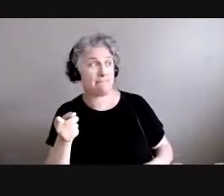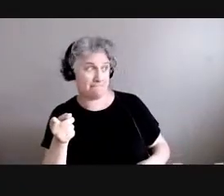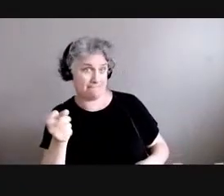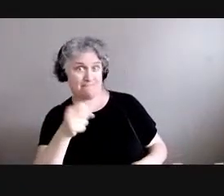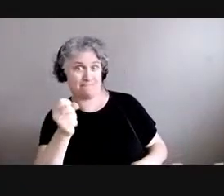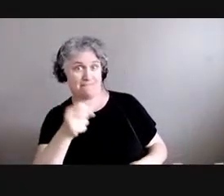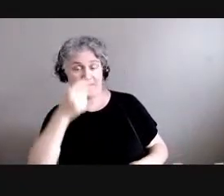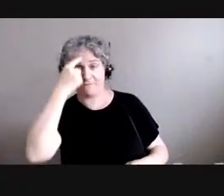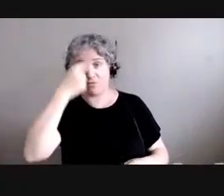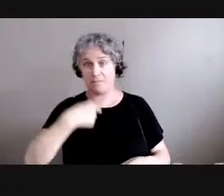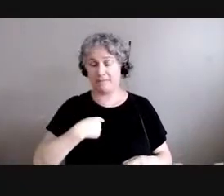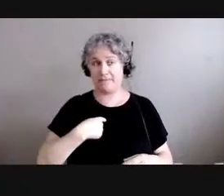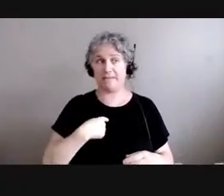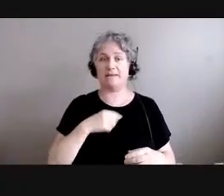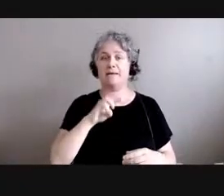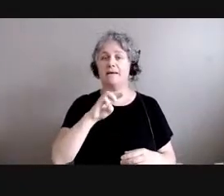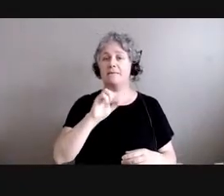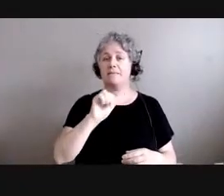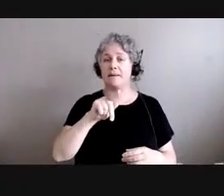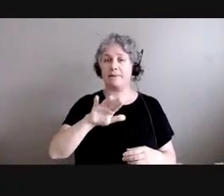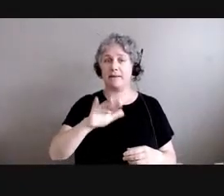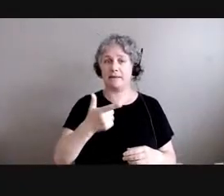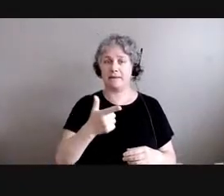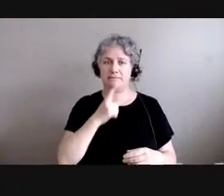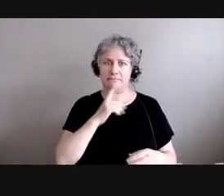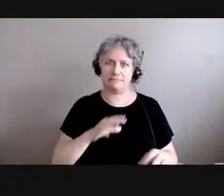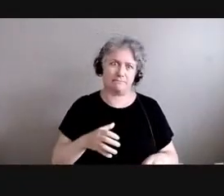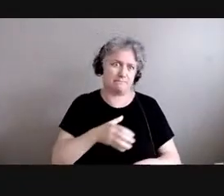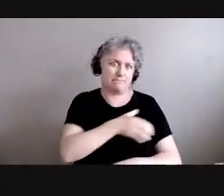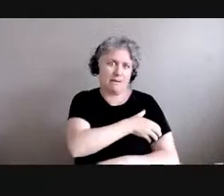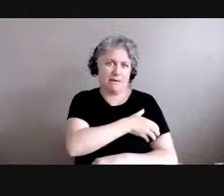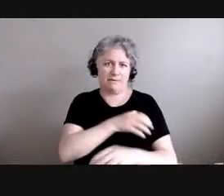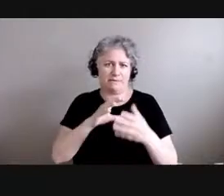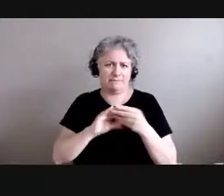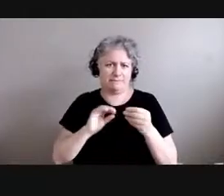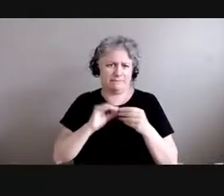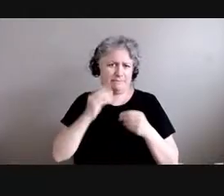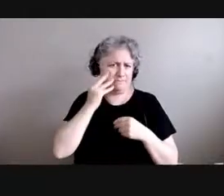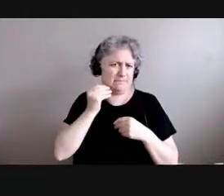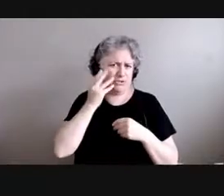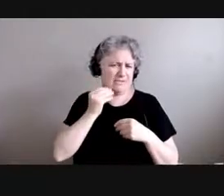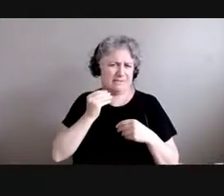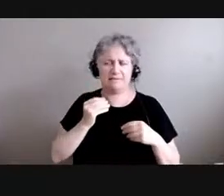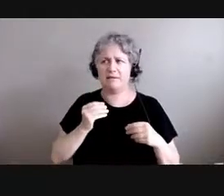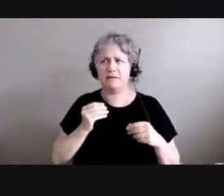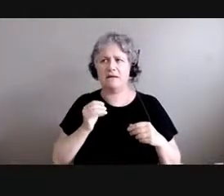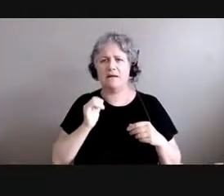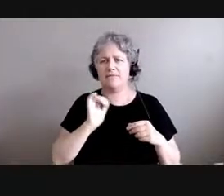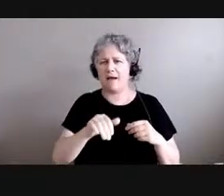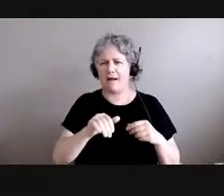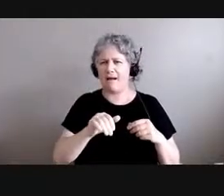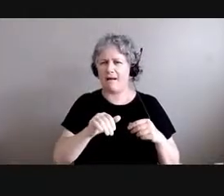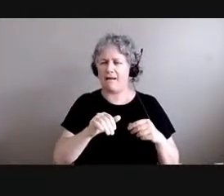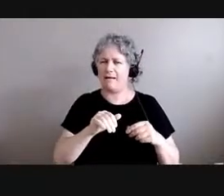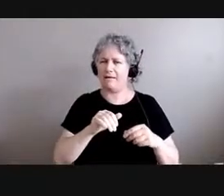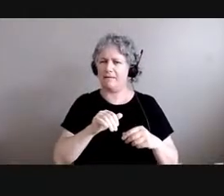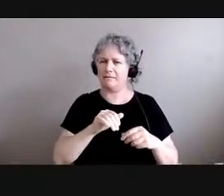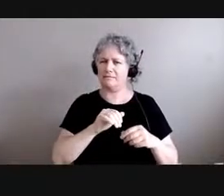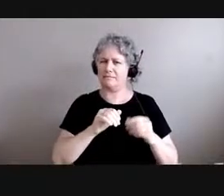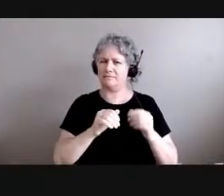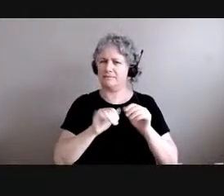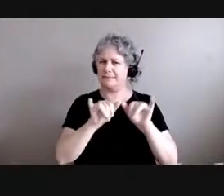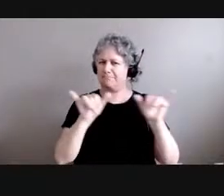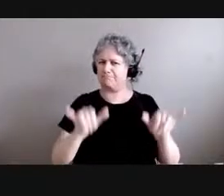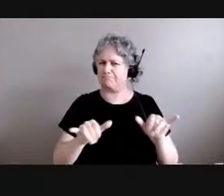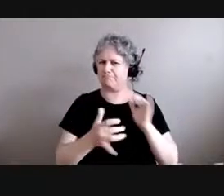very empowering experience because, as Richard said, I think the movement is really growing, which is really exciting. And for